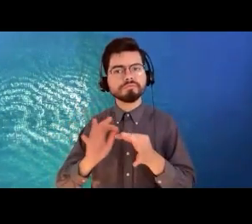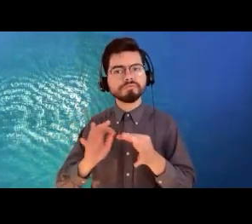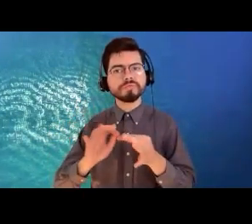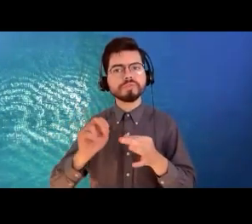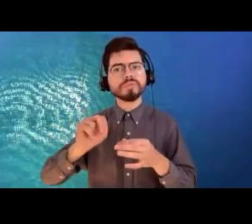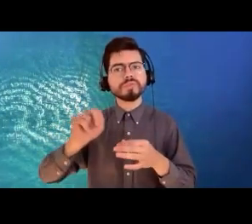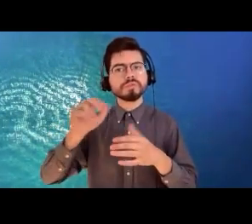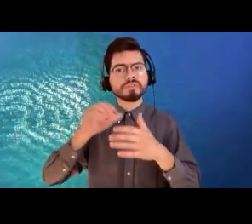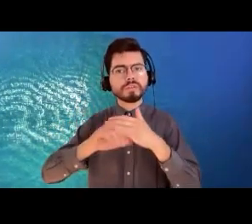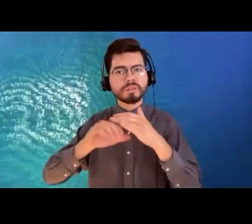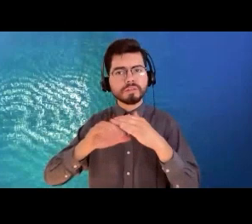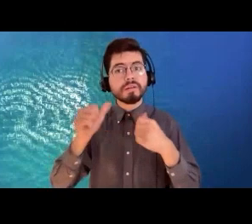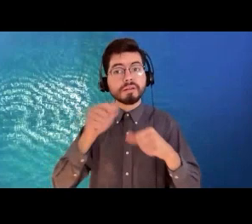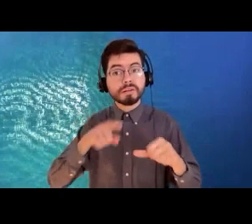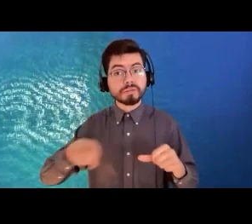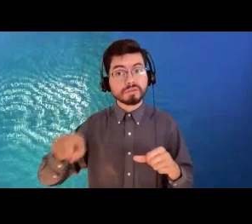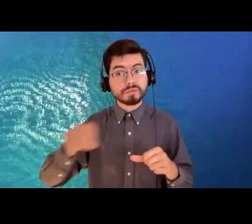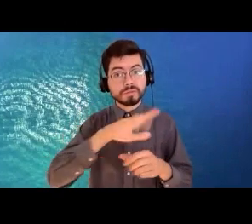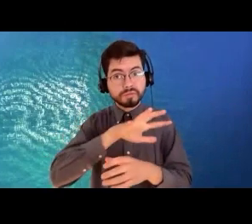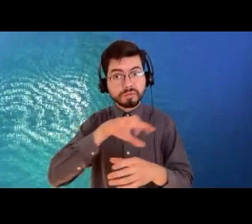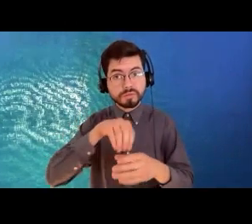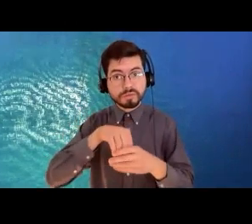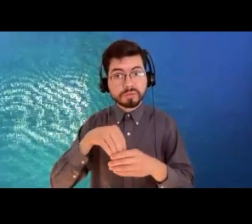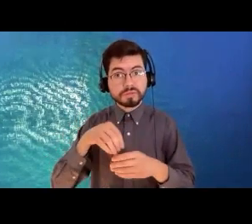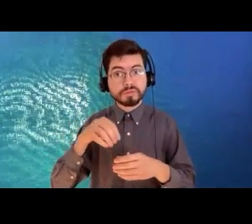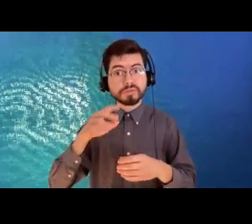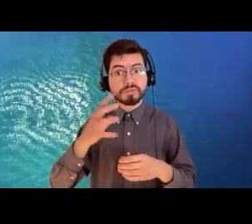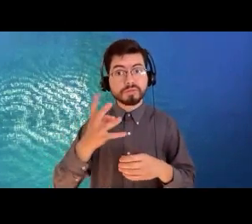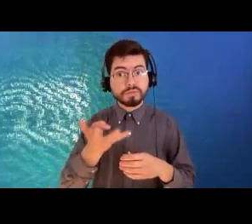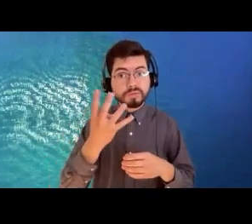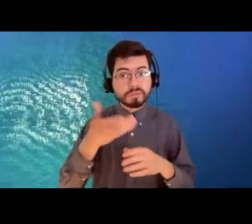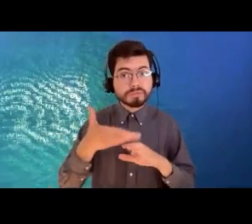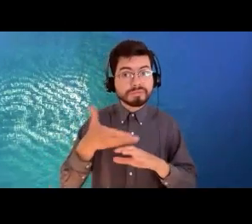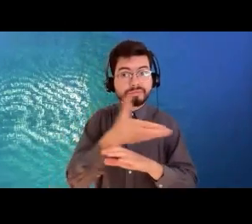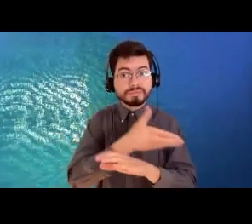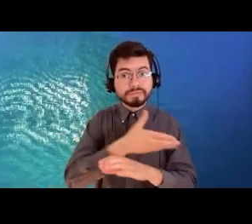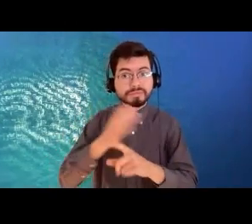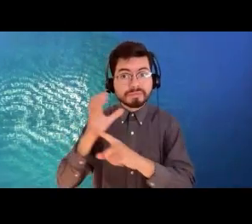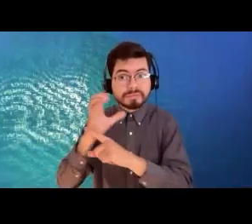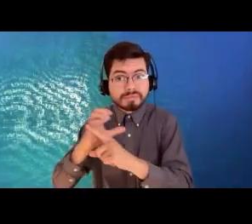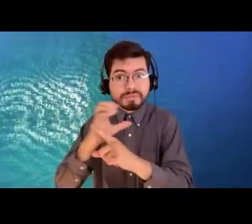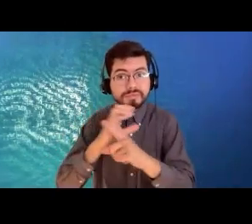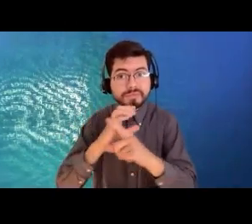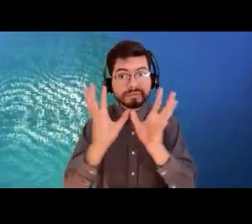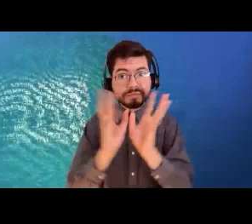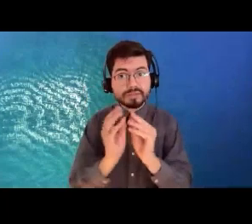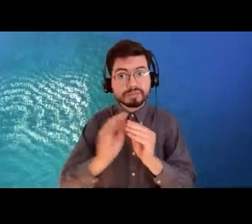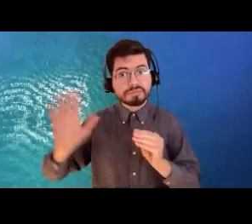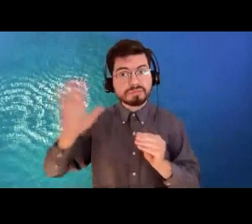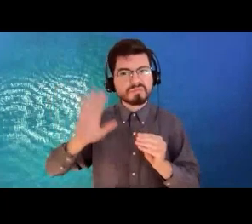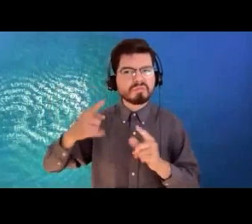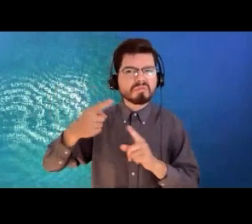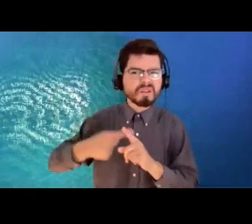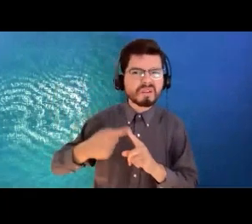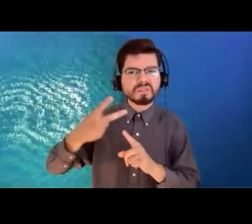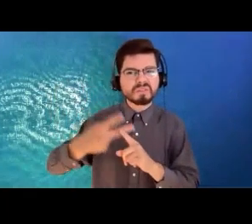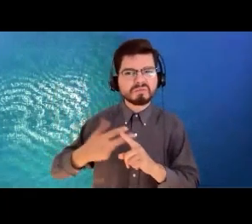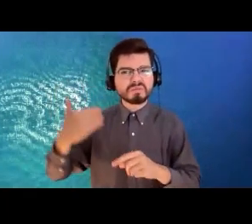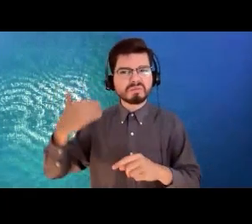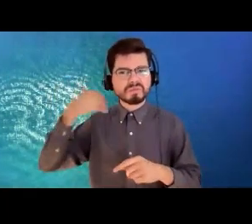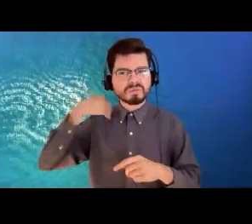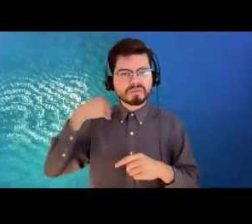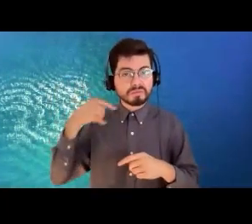anybody participate in one of the 4 pre-scoping meetings that we had maybe a month or so ago? I saw a few